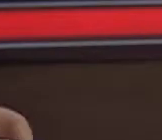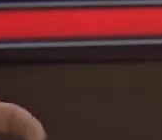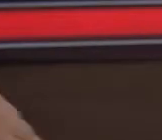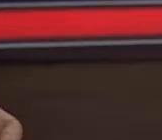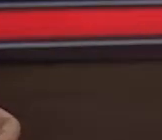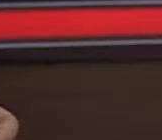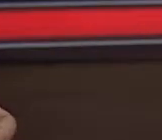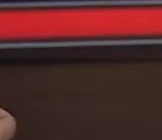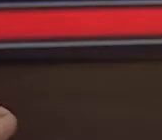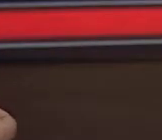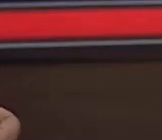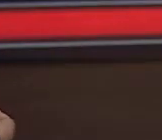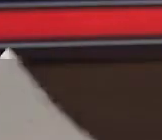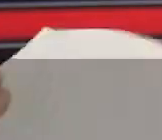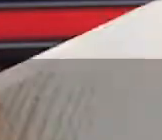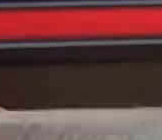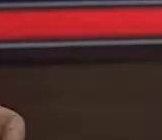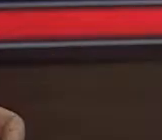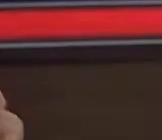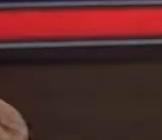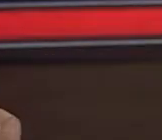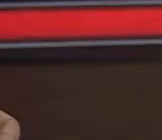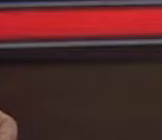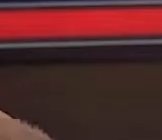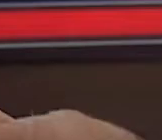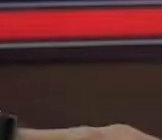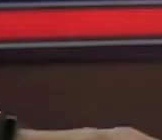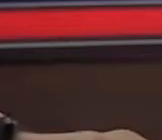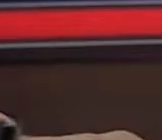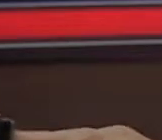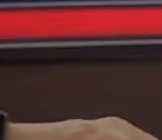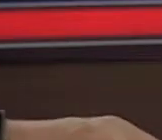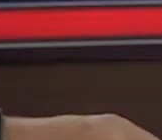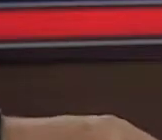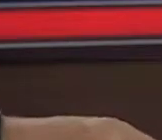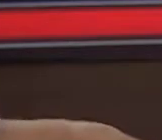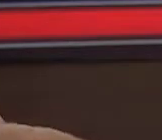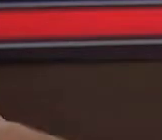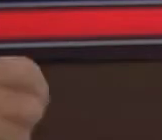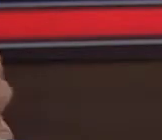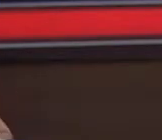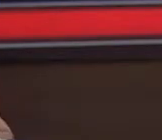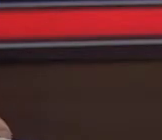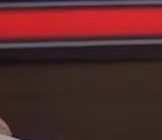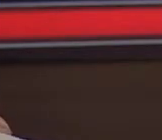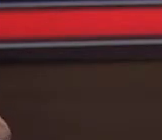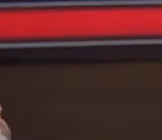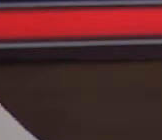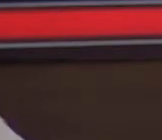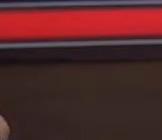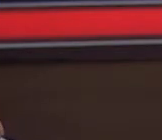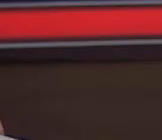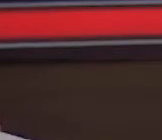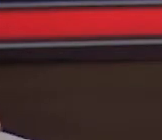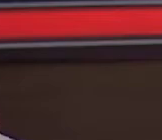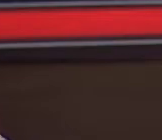it in me, see it in me. I don't see myself. Why I can't stay alone just by myself. Wish I